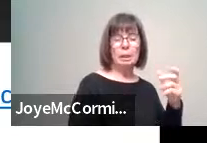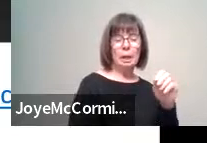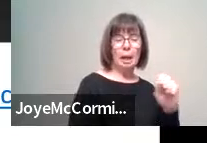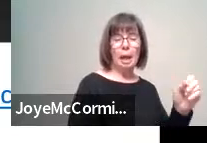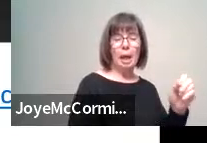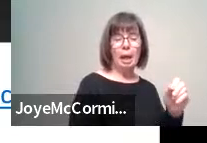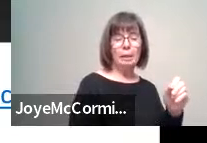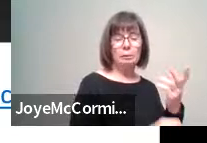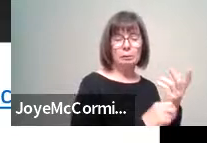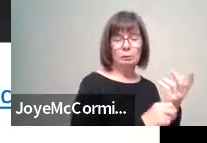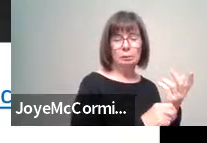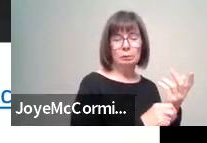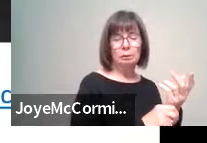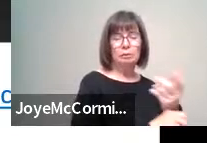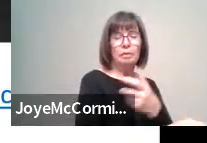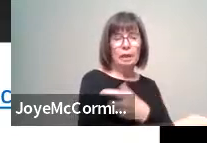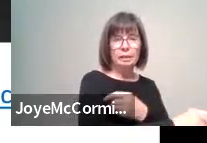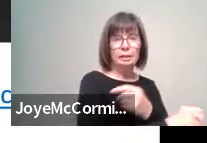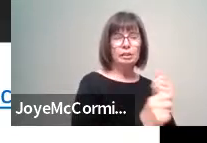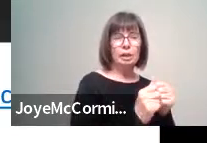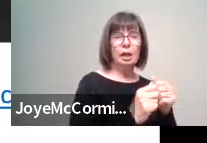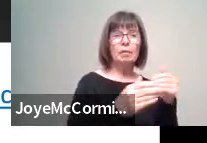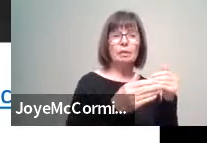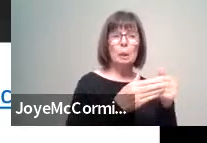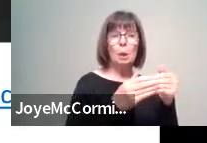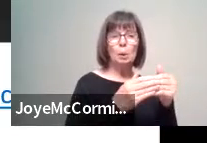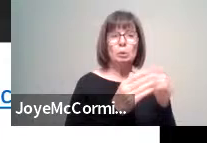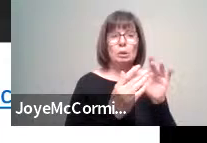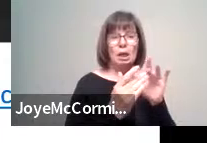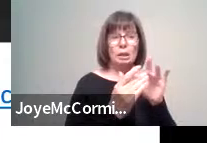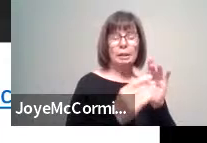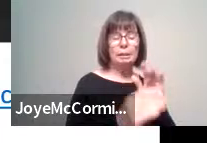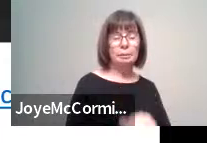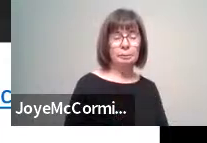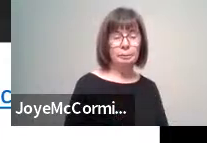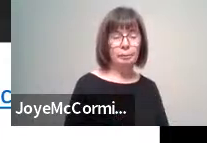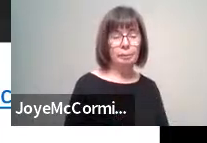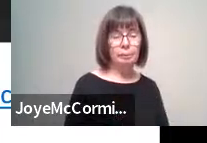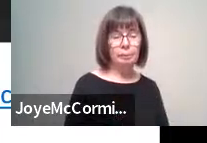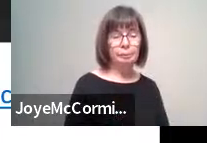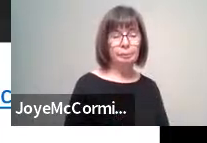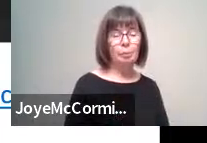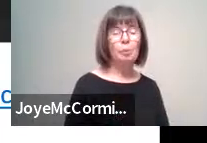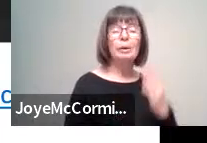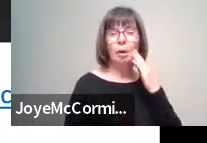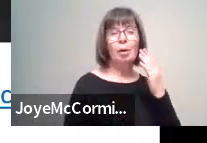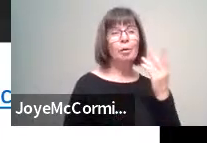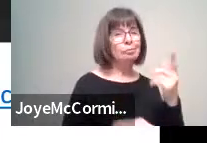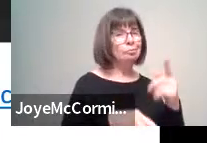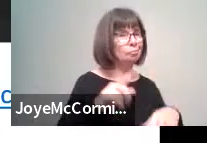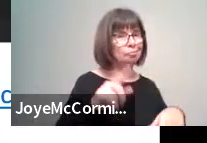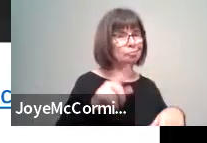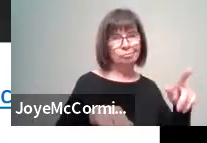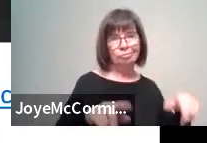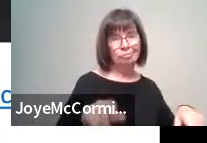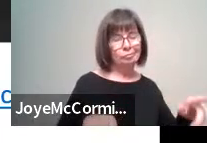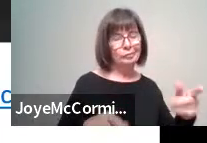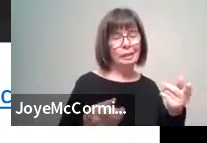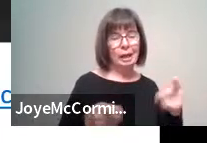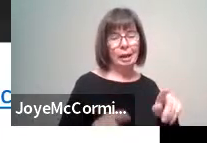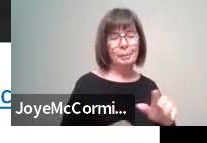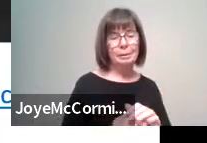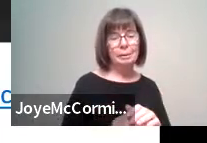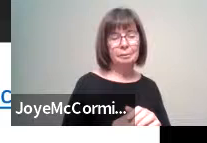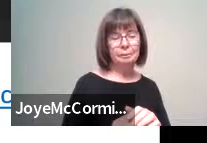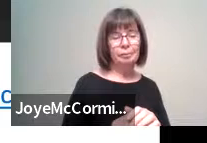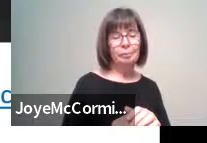contacts. And we know that health disparities that exist are often magnified during emergencies